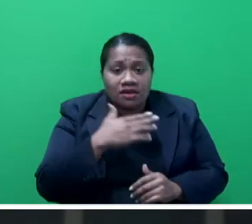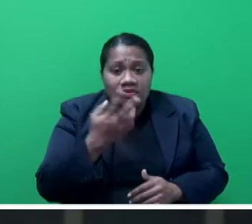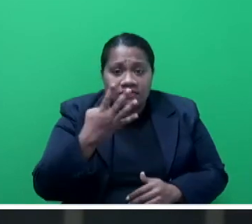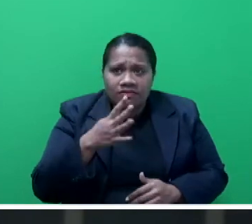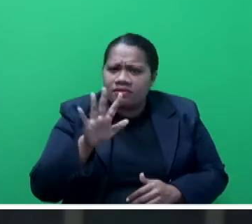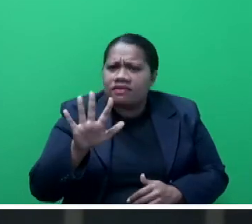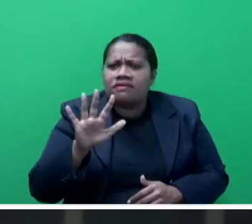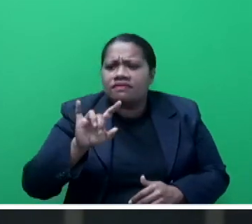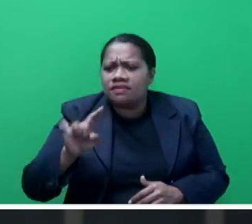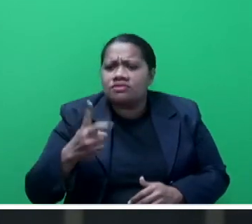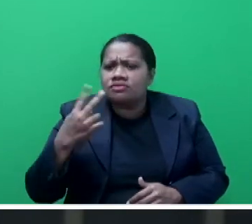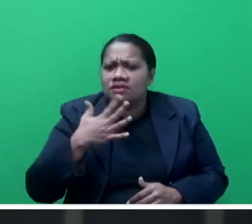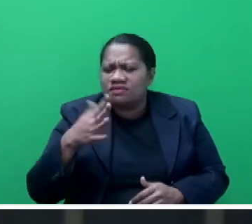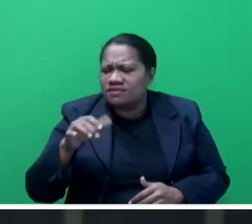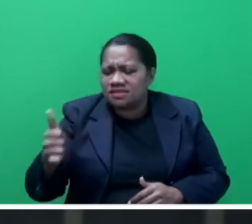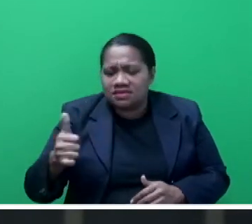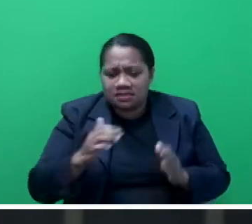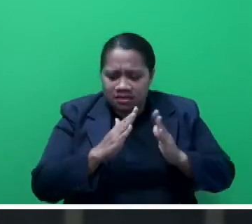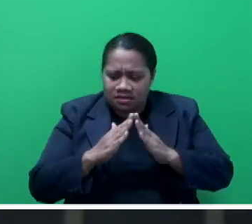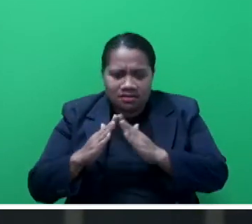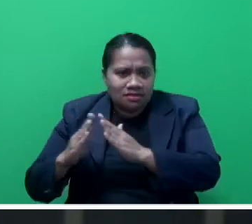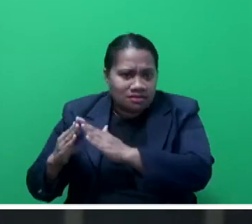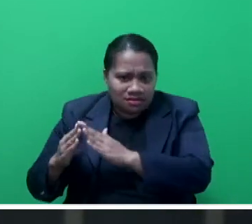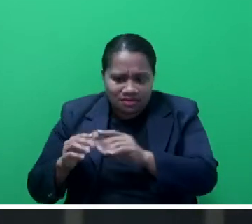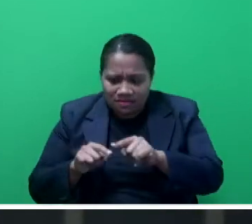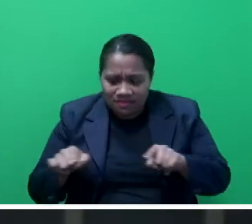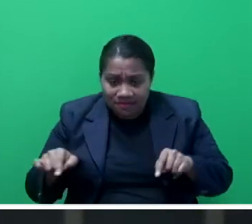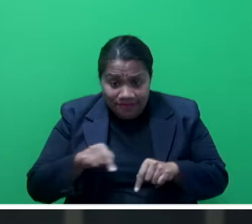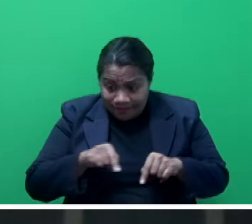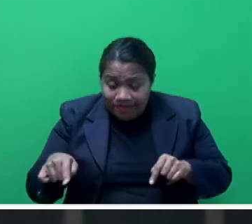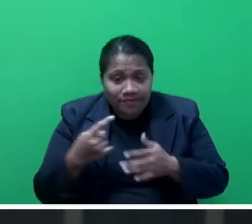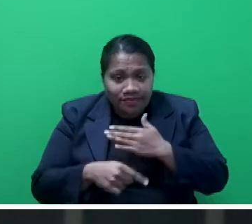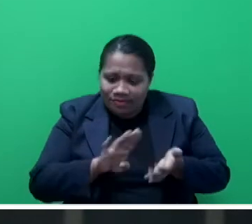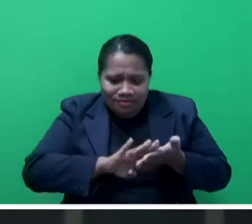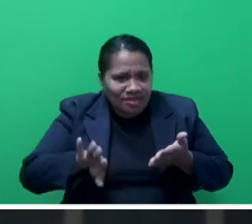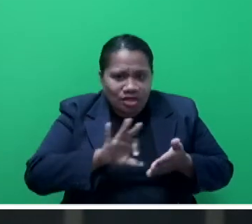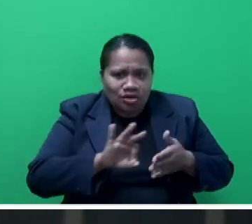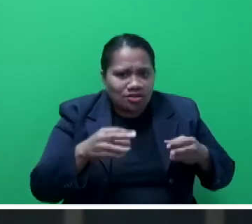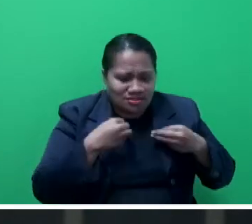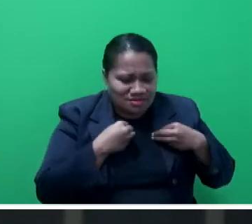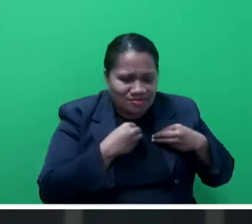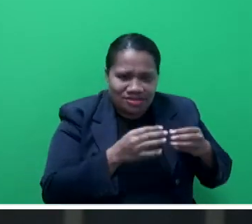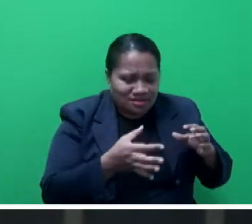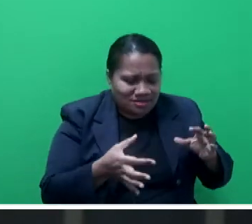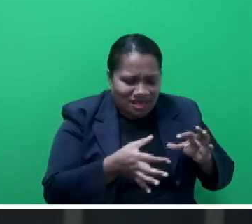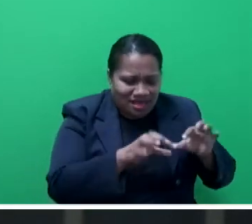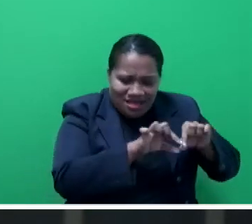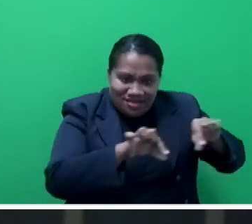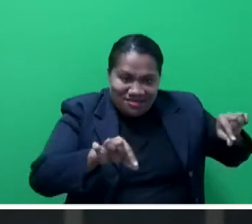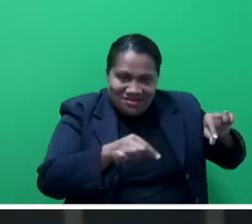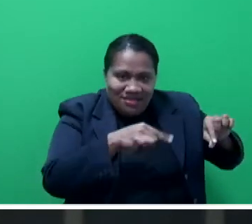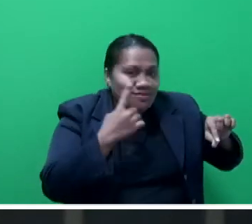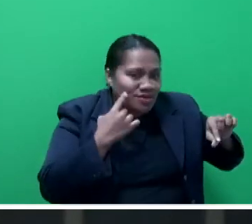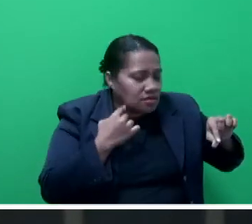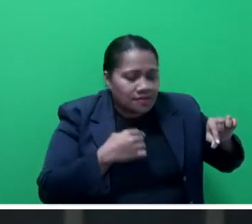145,256 households. And these numbers exclude commercial connections. So, looking at these numbers, over the 10-year